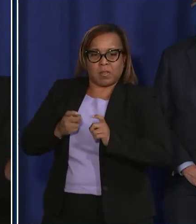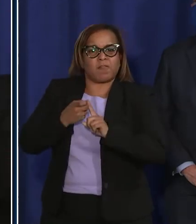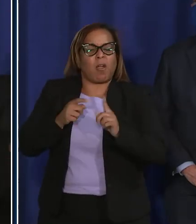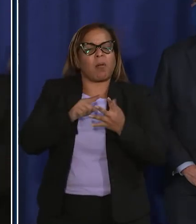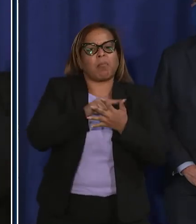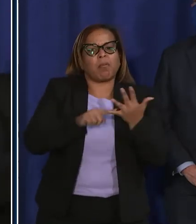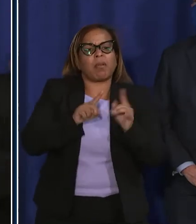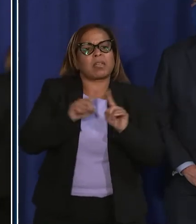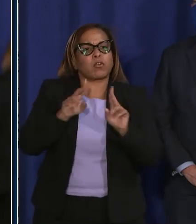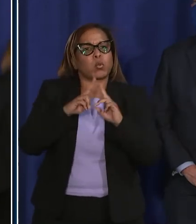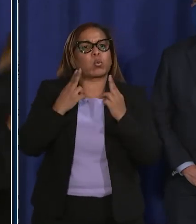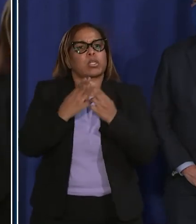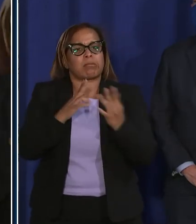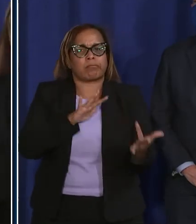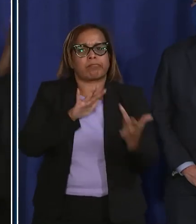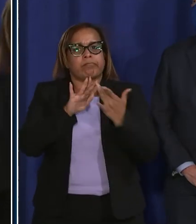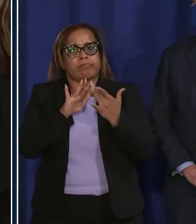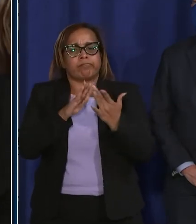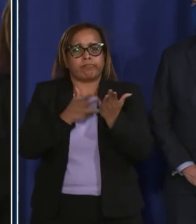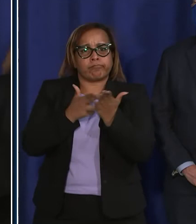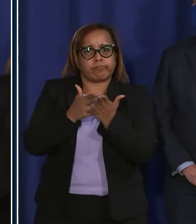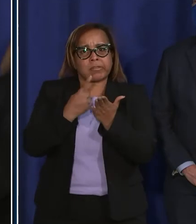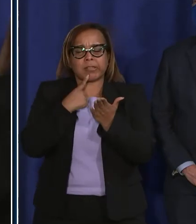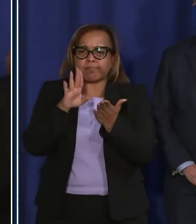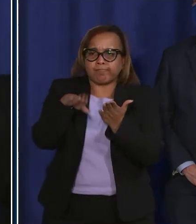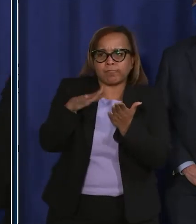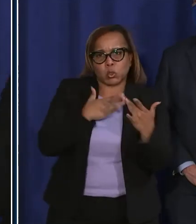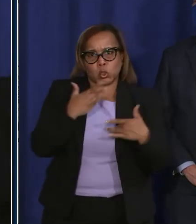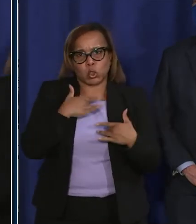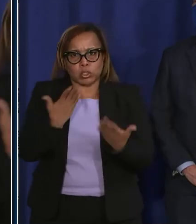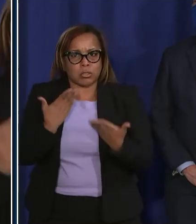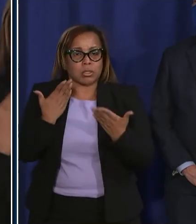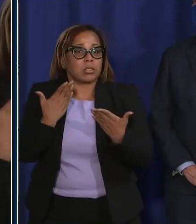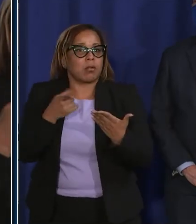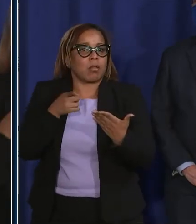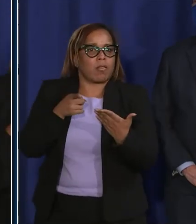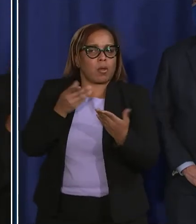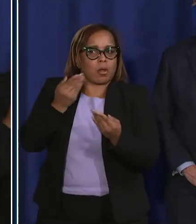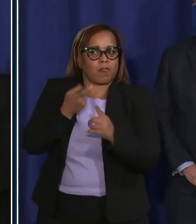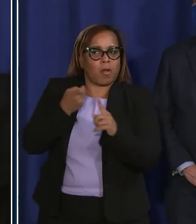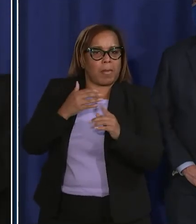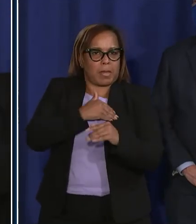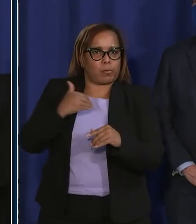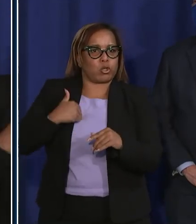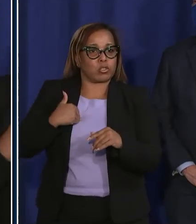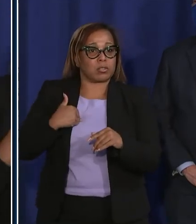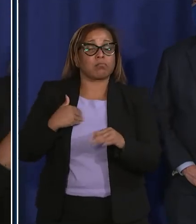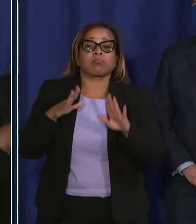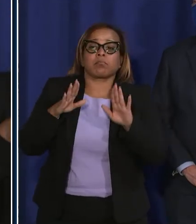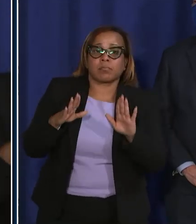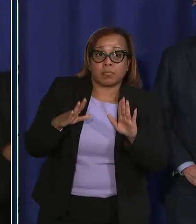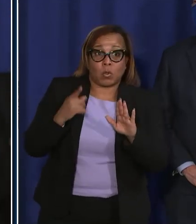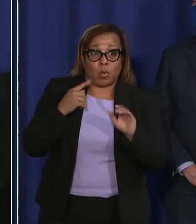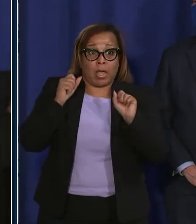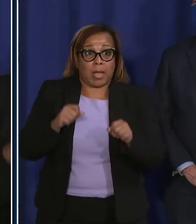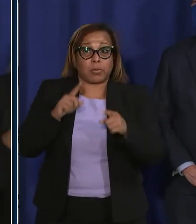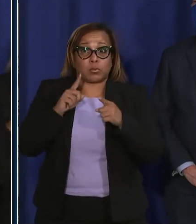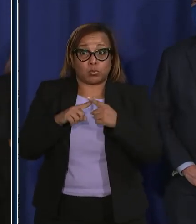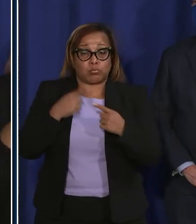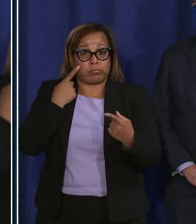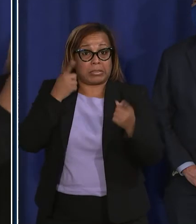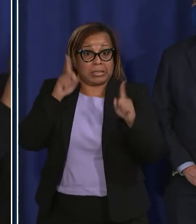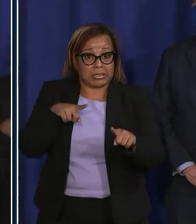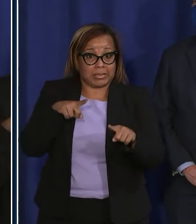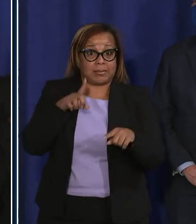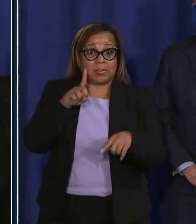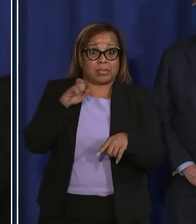different union partners who came to us in good faith, expressed concerns that they were hearing from their membership. Now, we weren't ultimately able to get a deal with